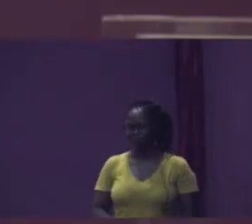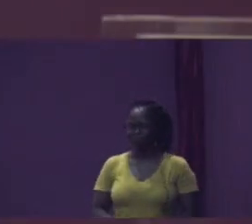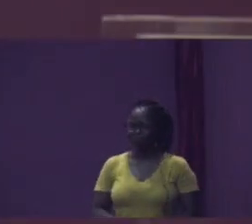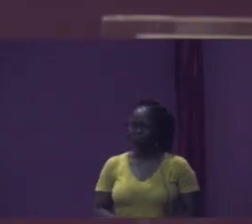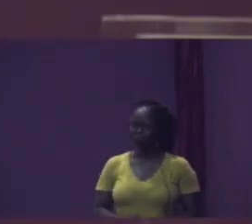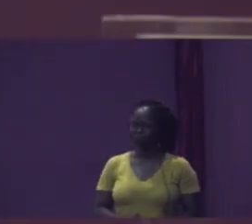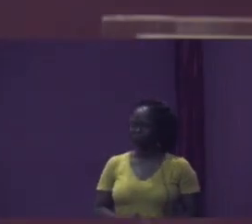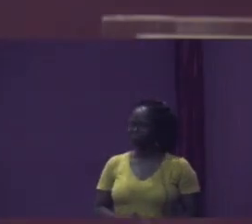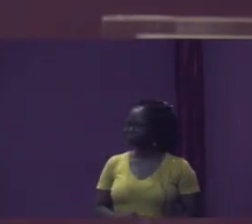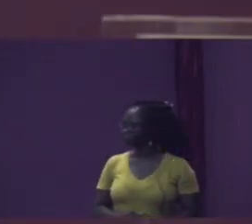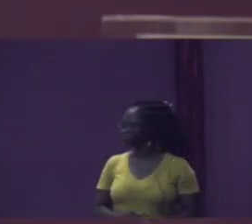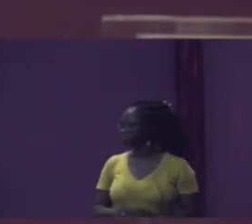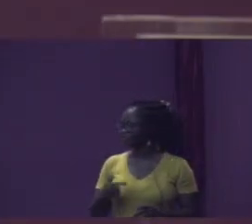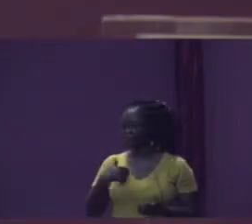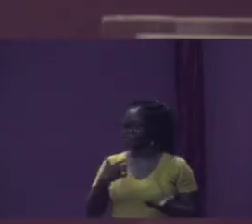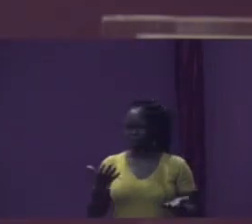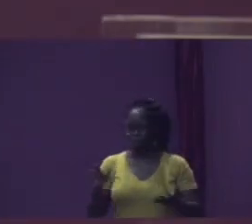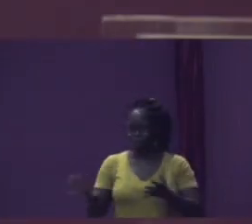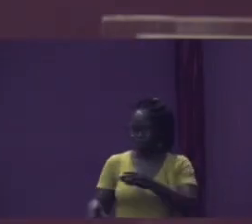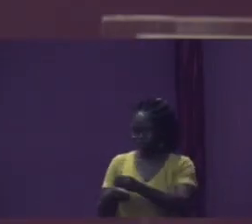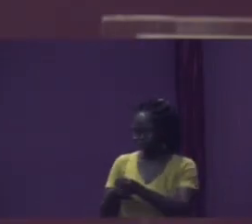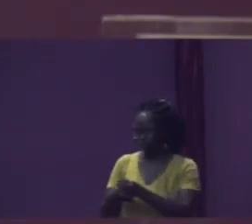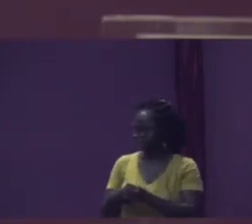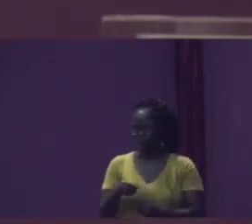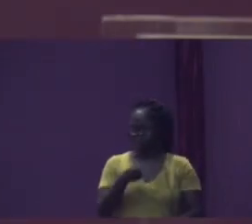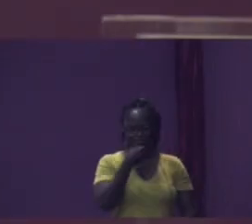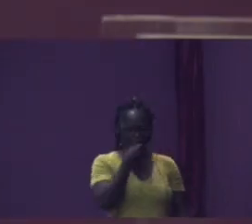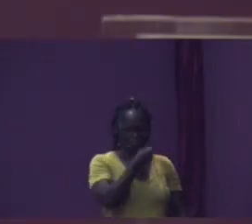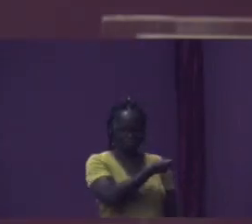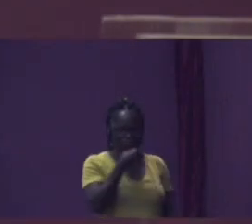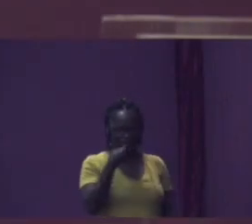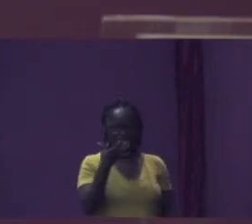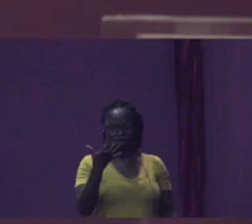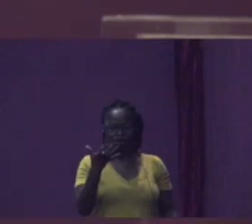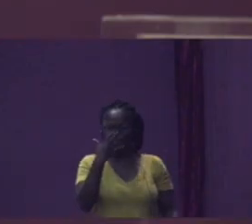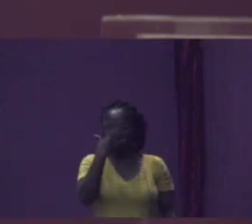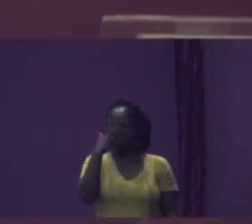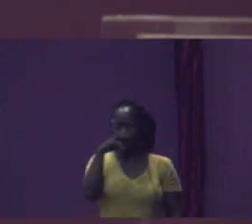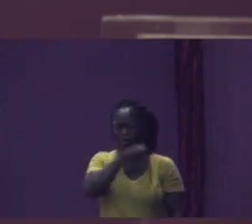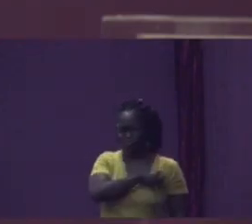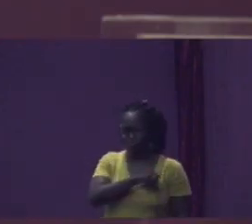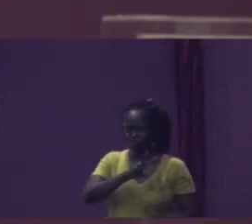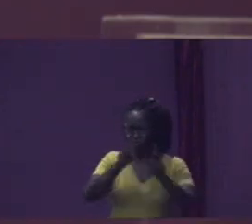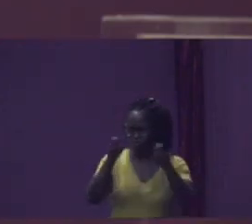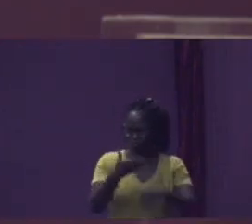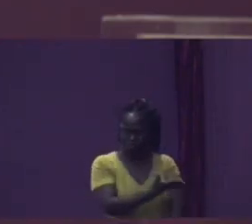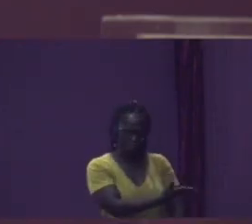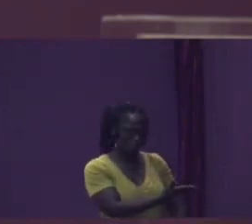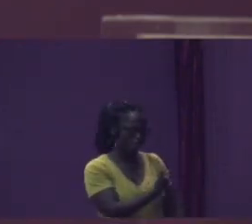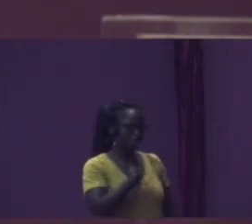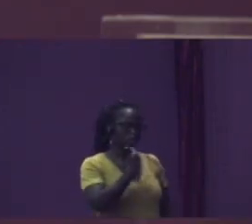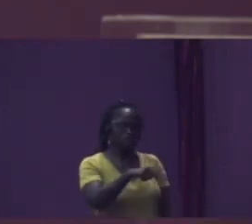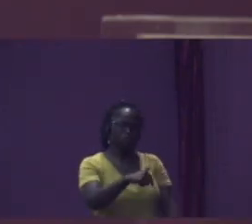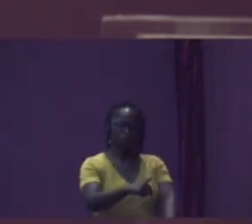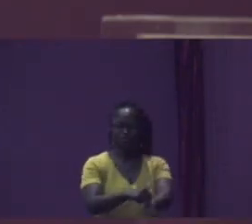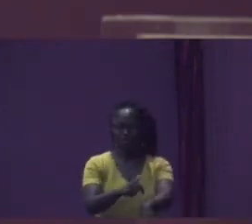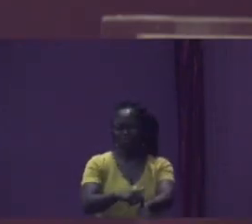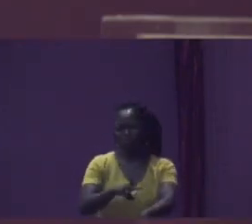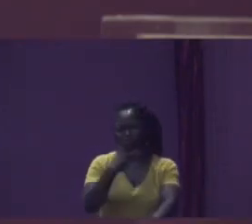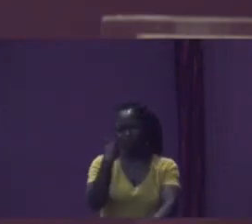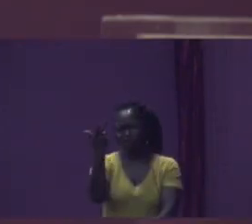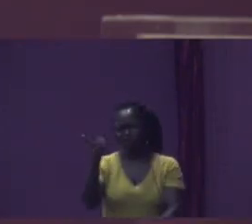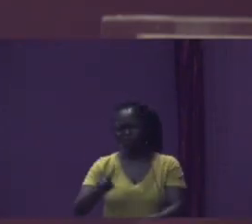I wanted to say something quickly along those lines, if I could. I didn't have time, but after the 1980s, there was